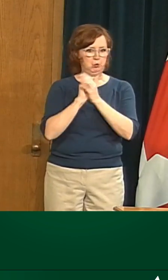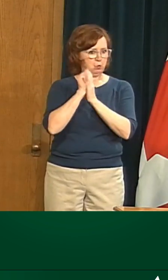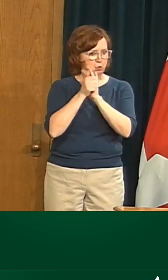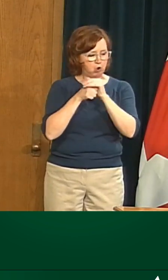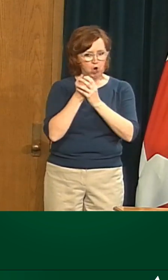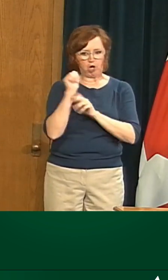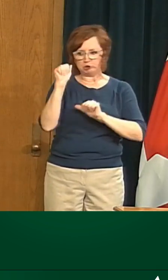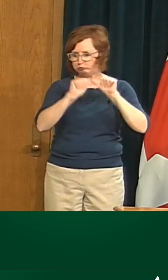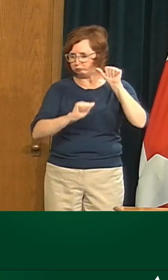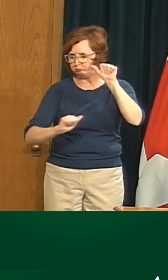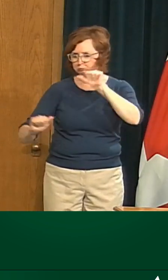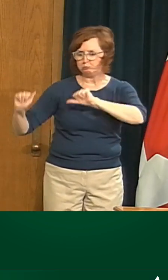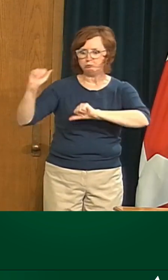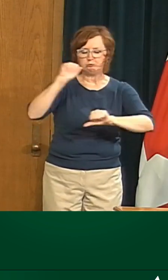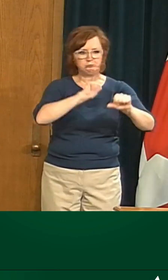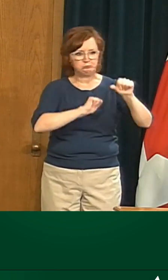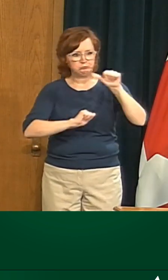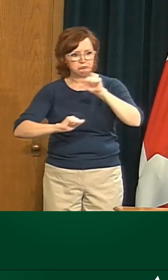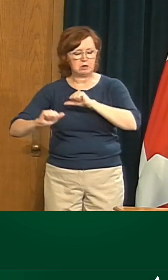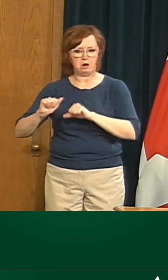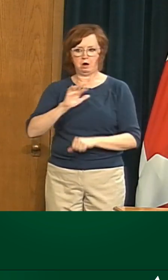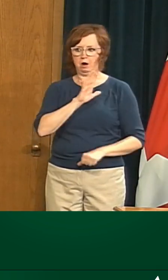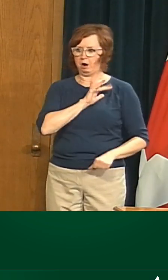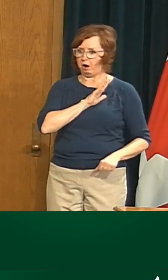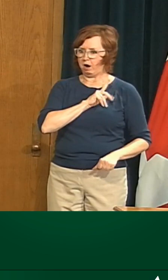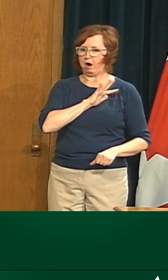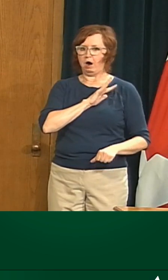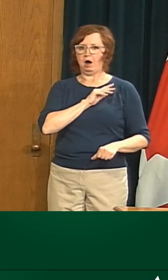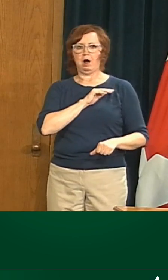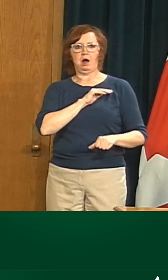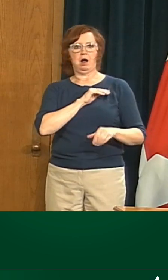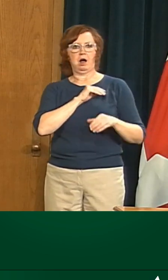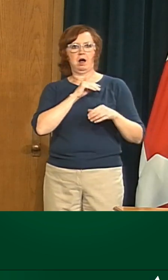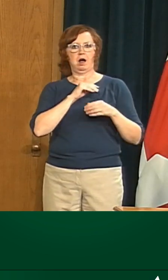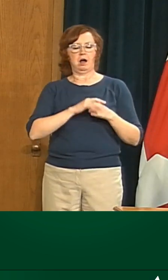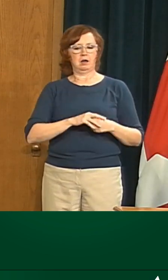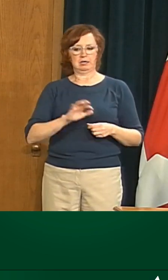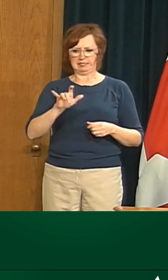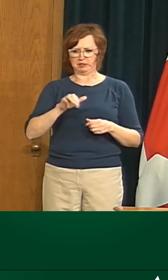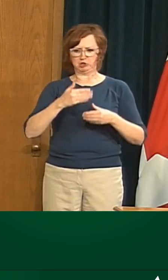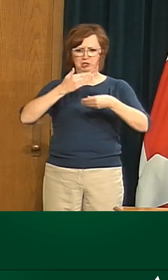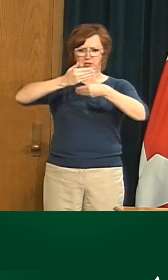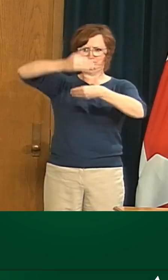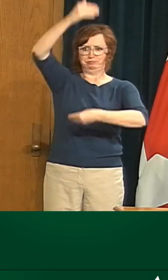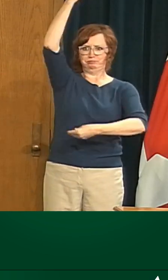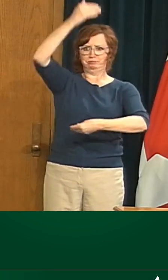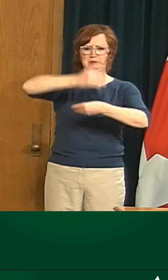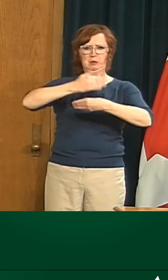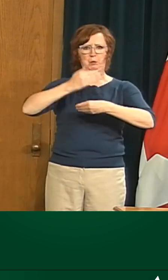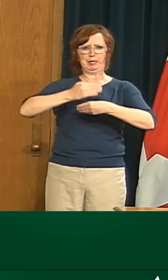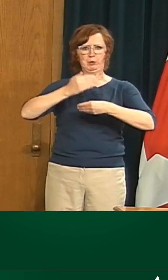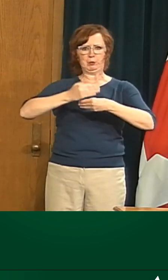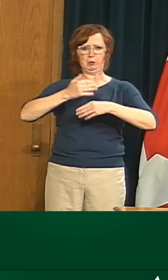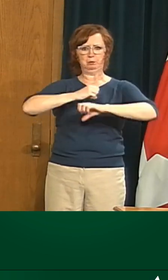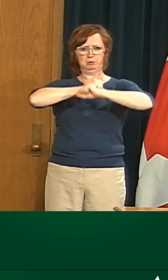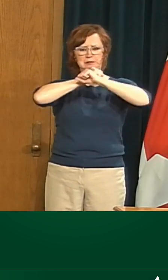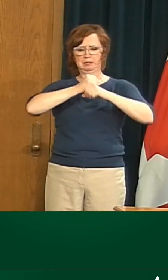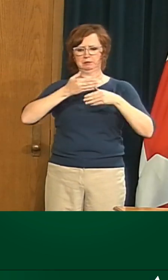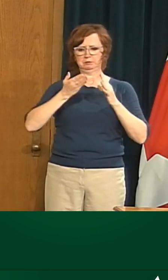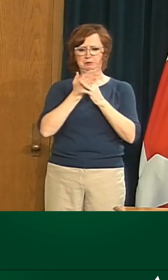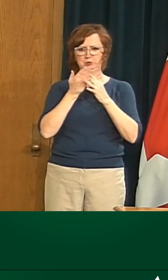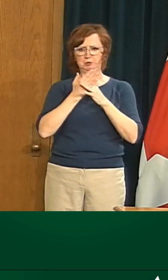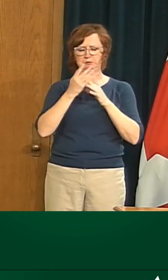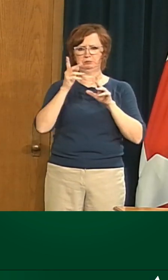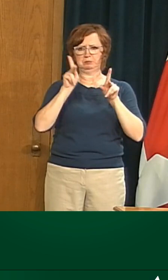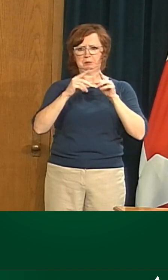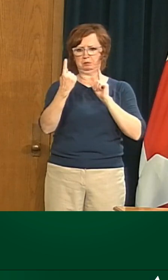shopping. Or no one should go shopping if they're sick, but even if someone said that they did go a day before and